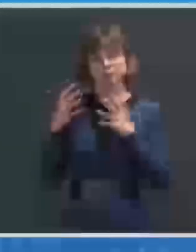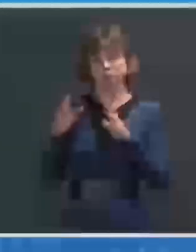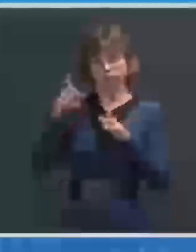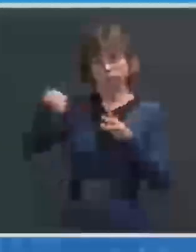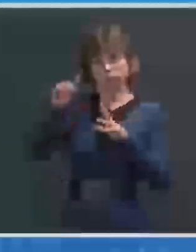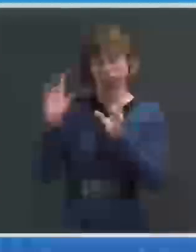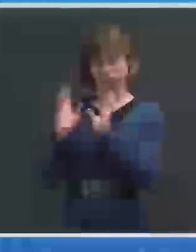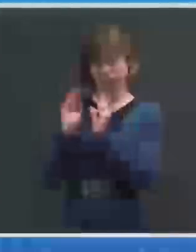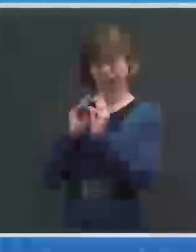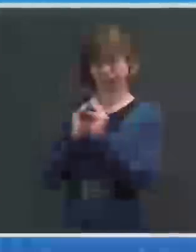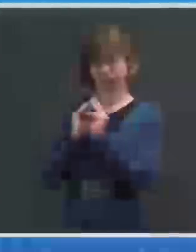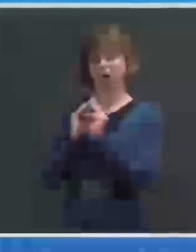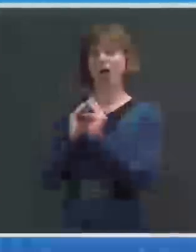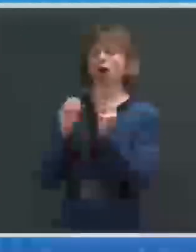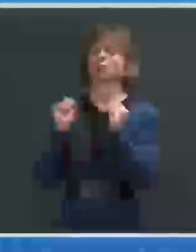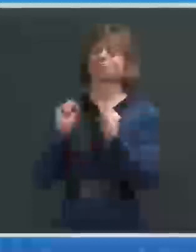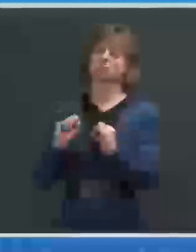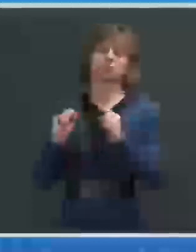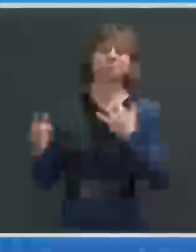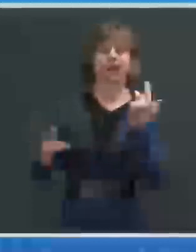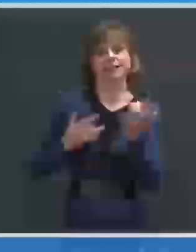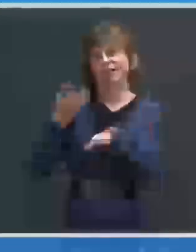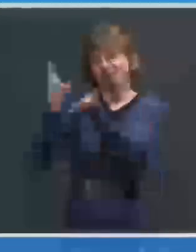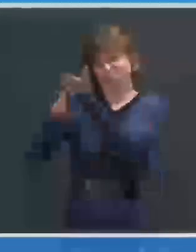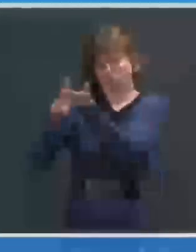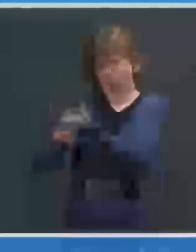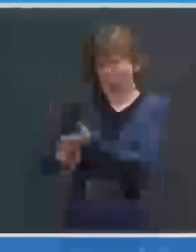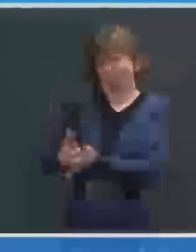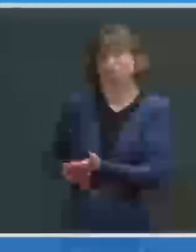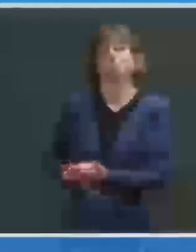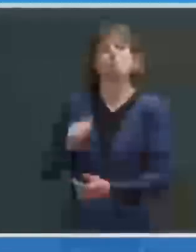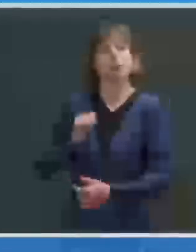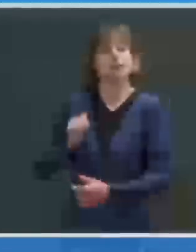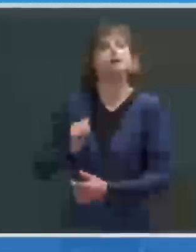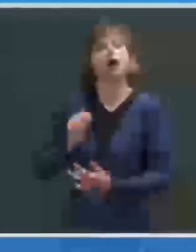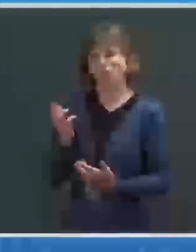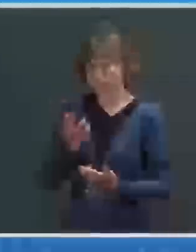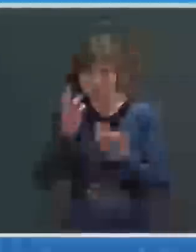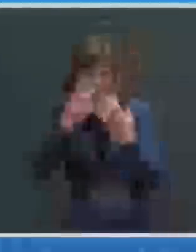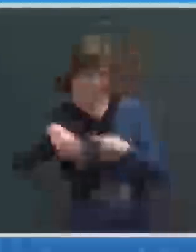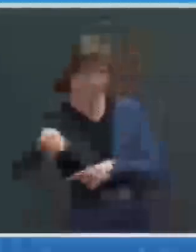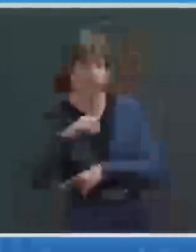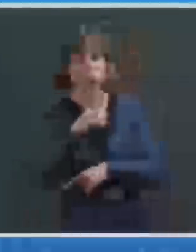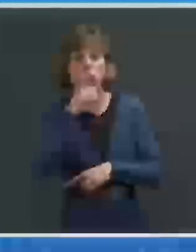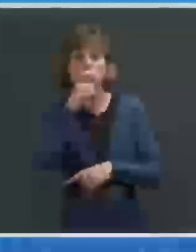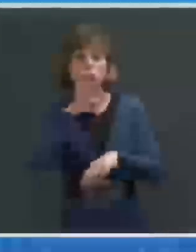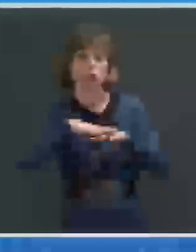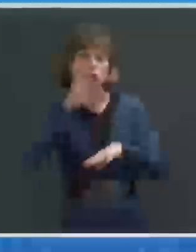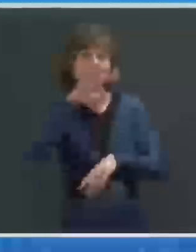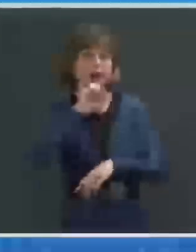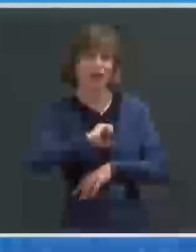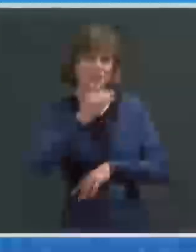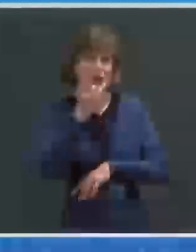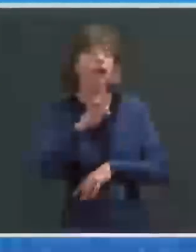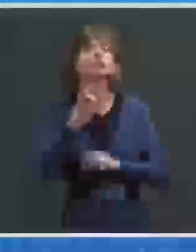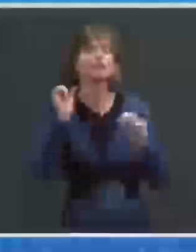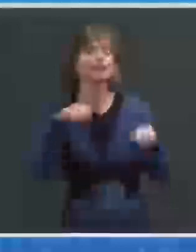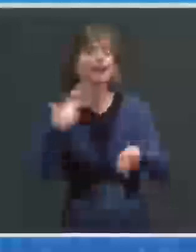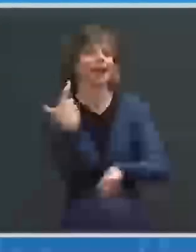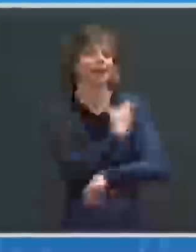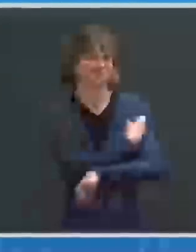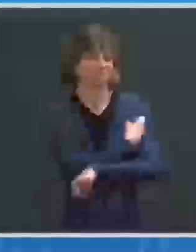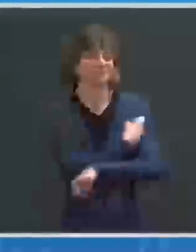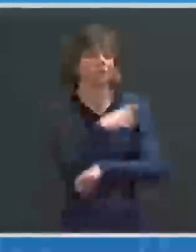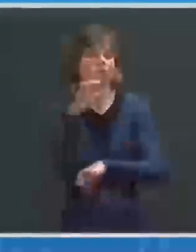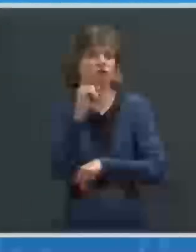was heartened to sign their recommendations for use of this vaccine in people 18 or older. This means we now have 3